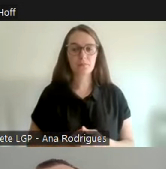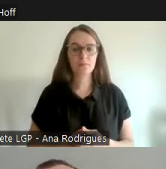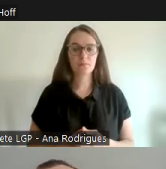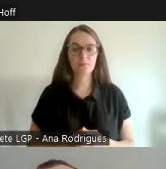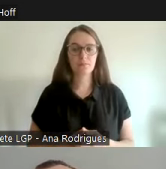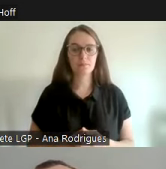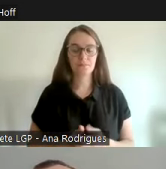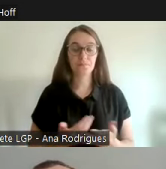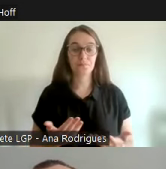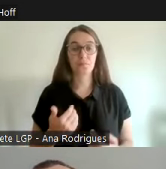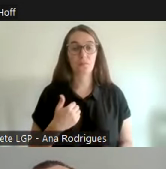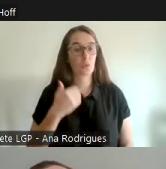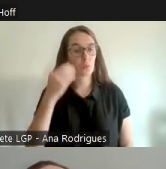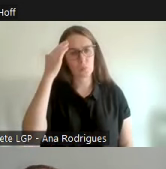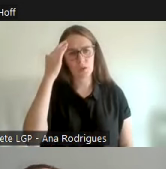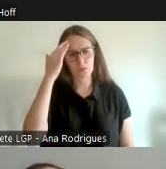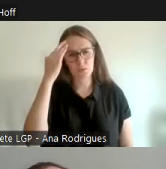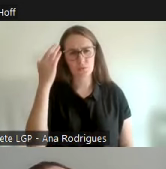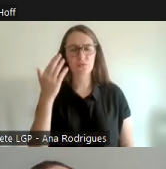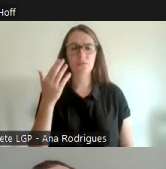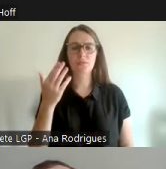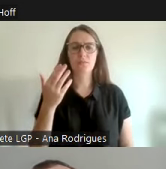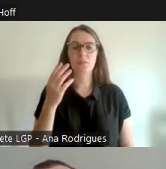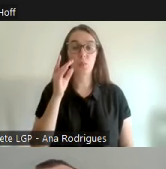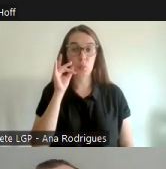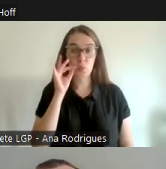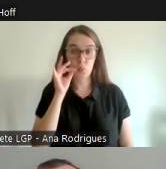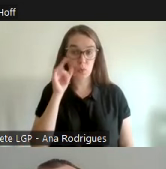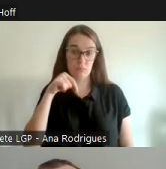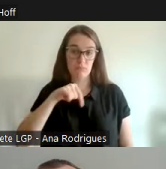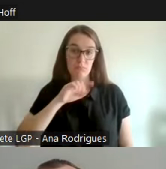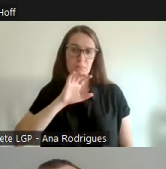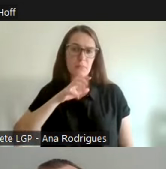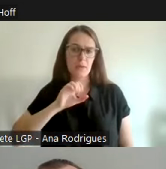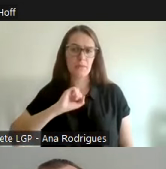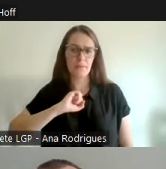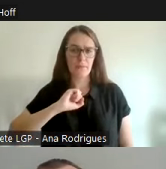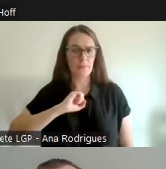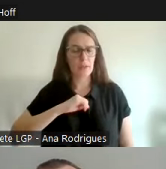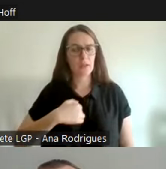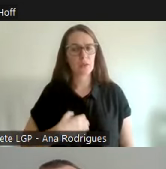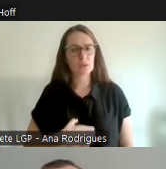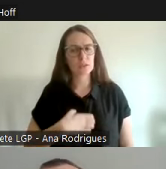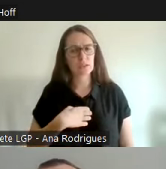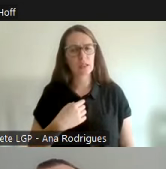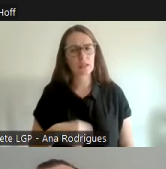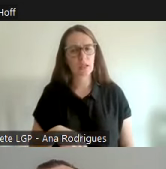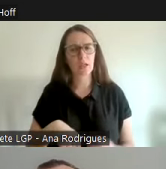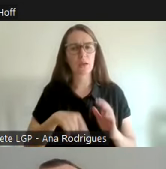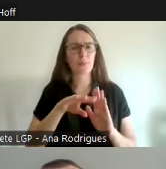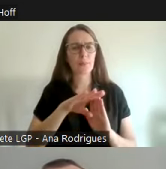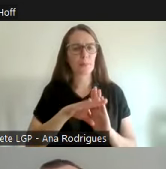that in Hungary there is a great program of